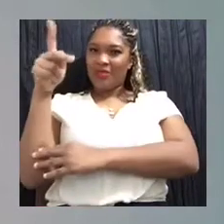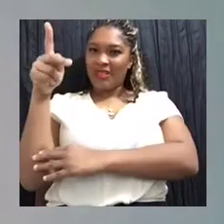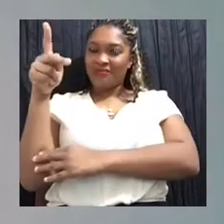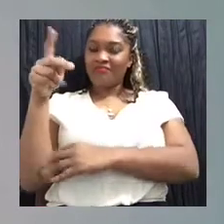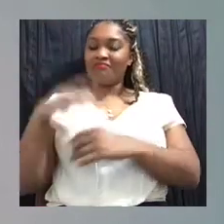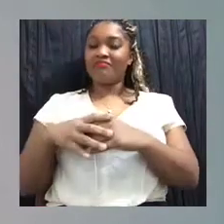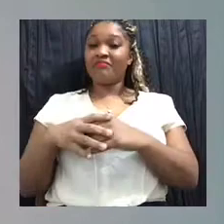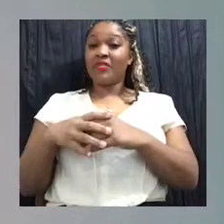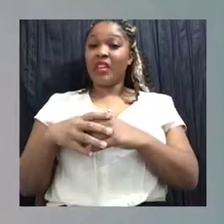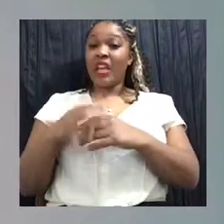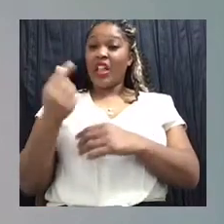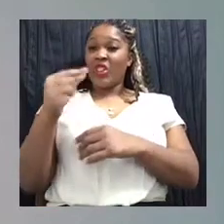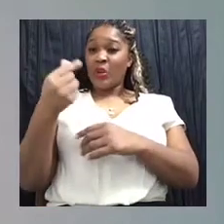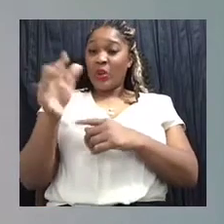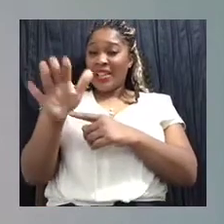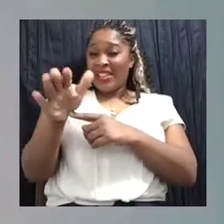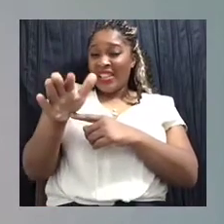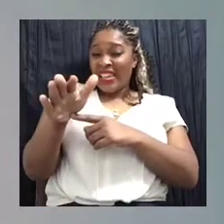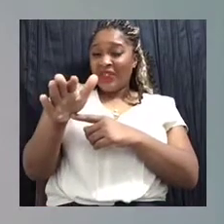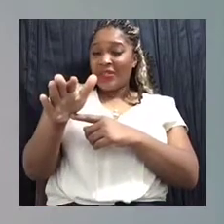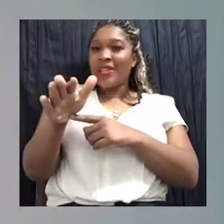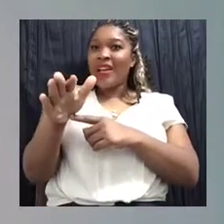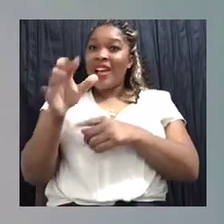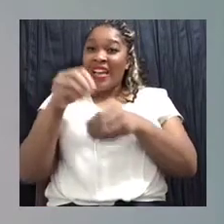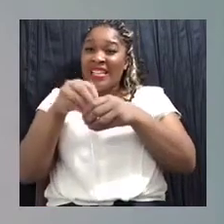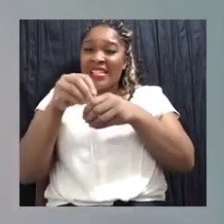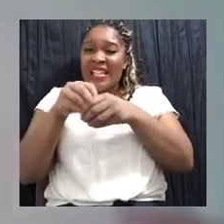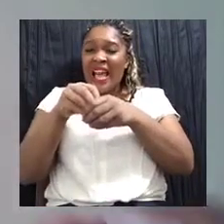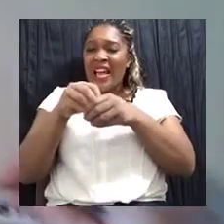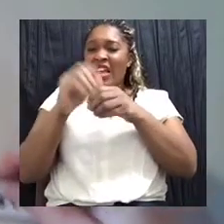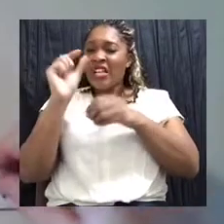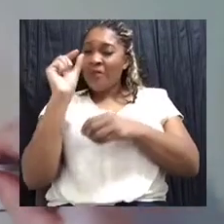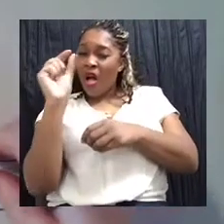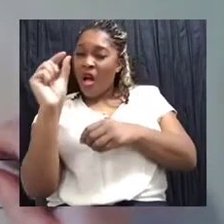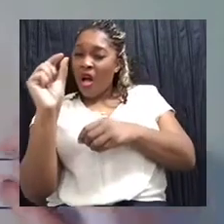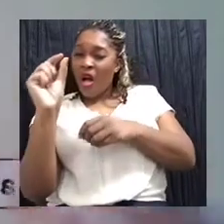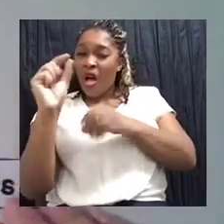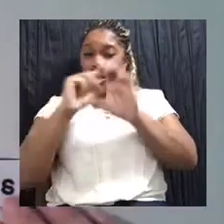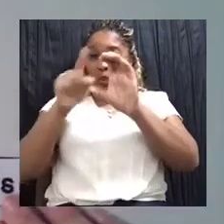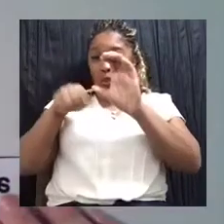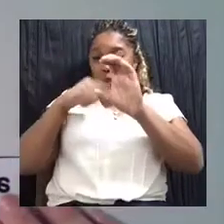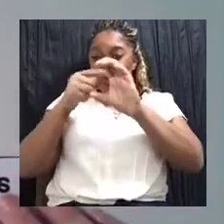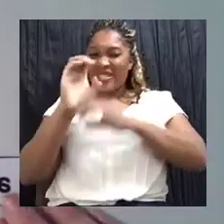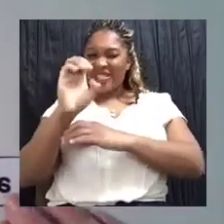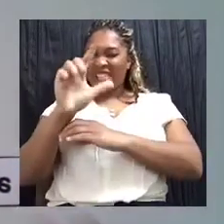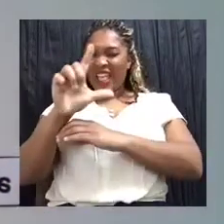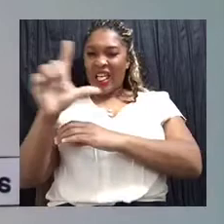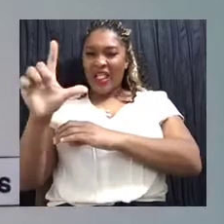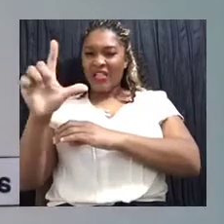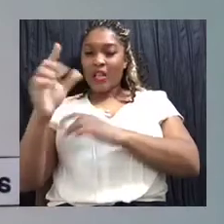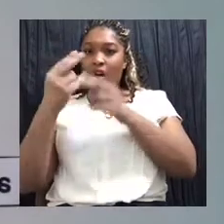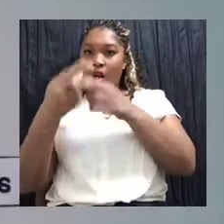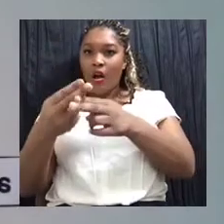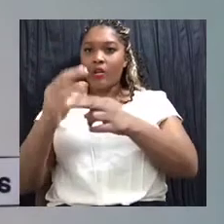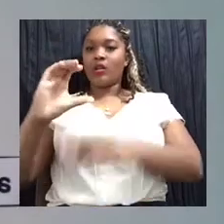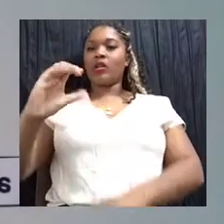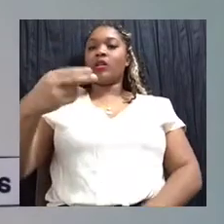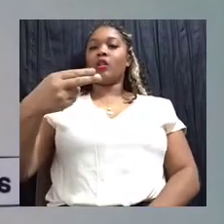leaves are made of tiny cells called chloroplasts.